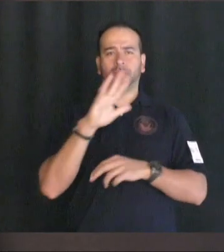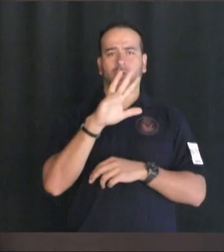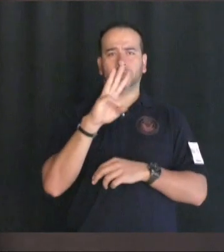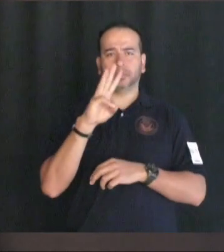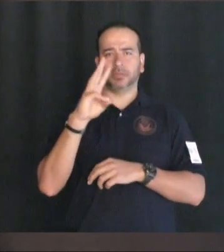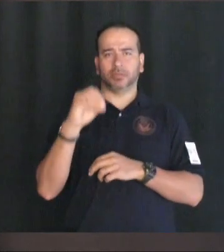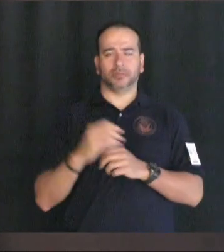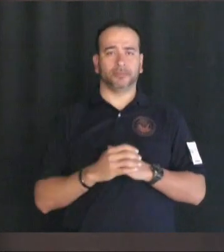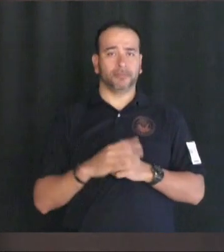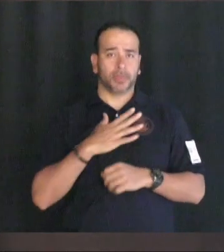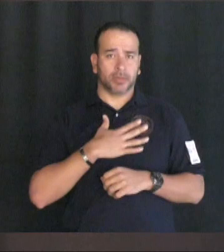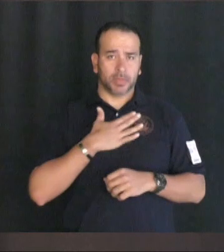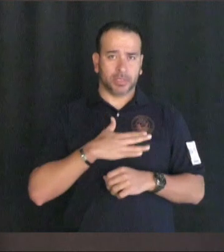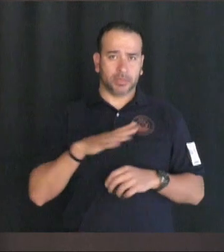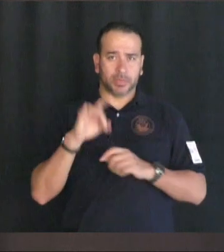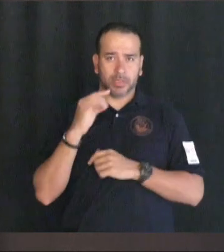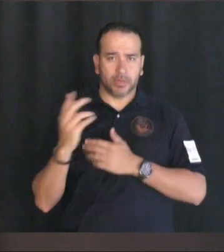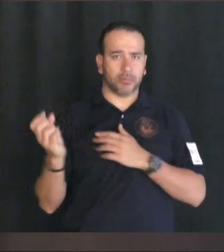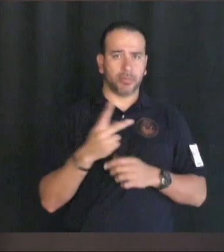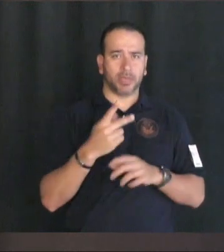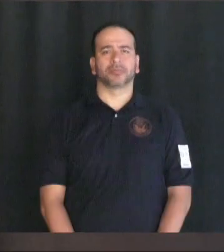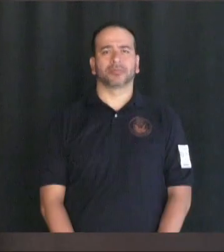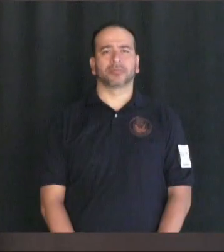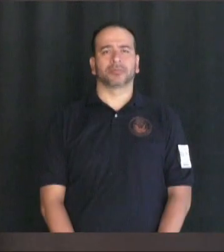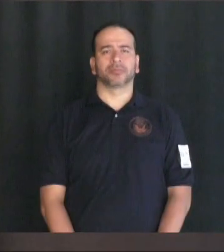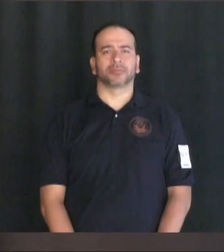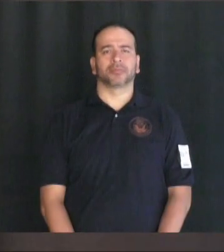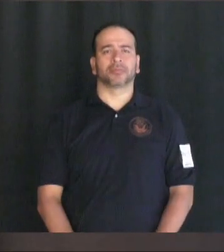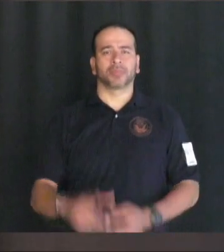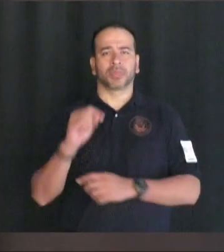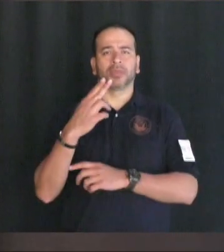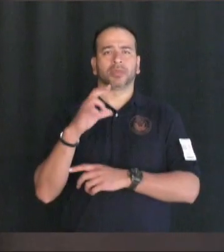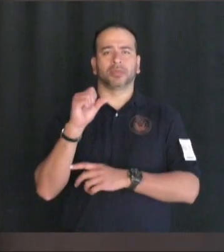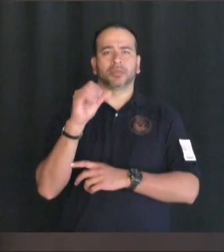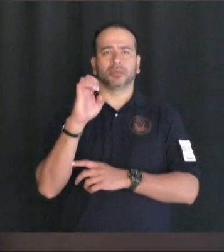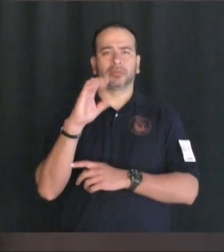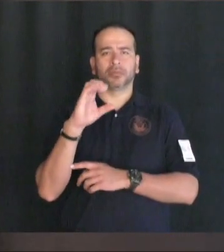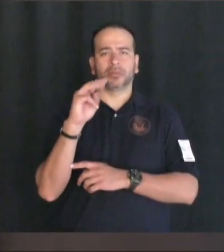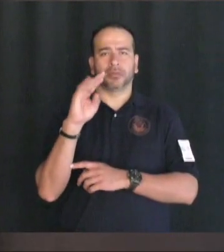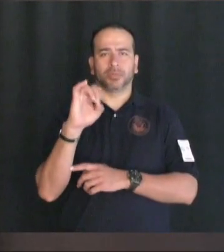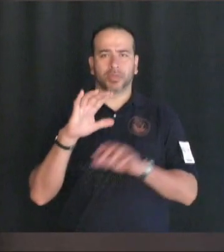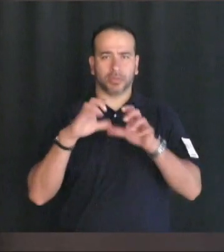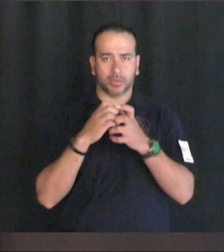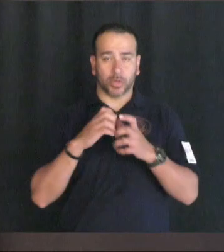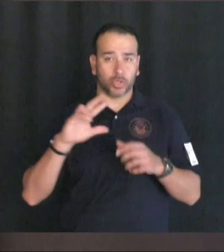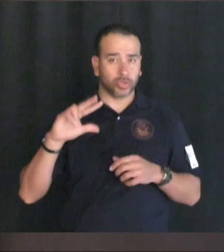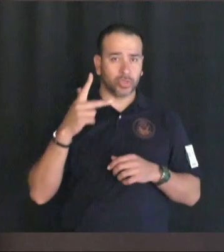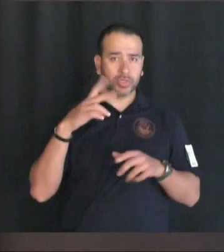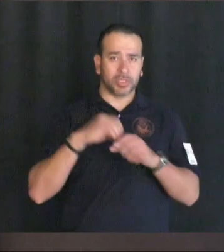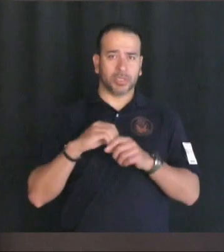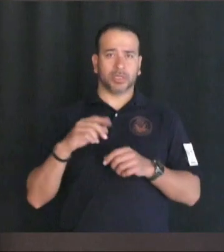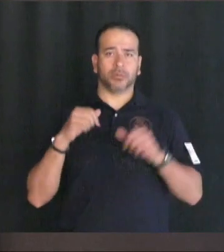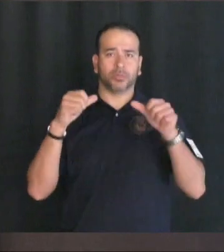560. Please pick up and return it by March 11th. The SECME Club placed third in the poster